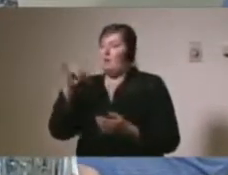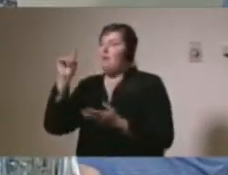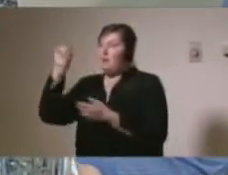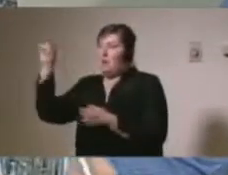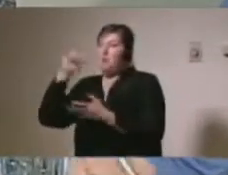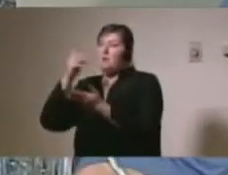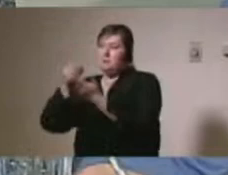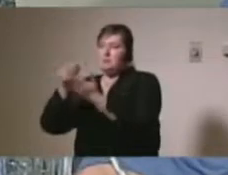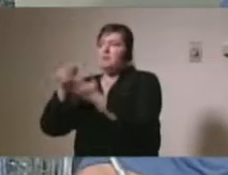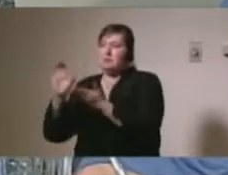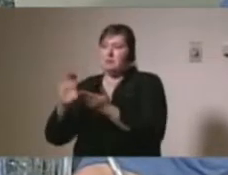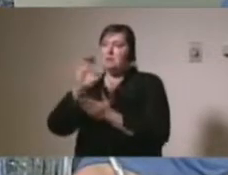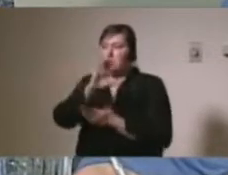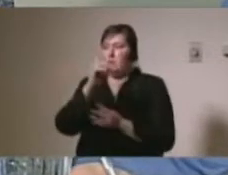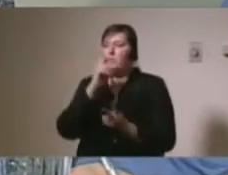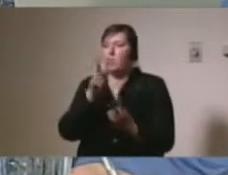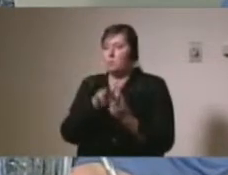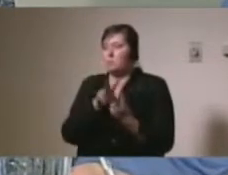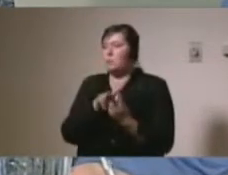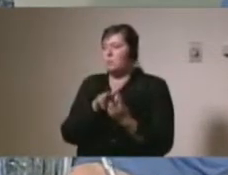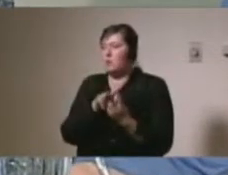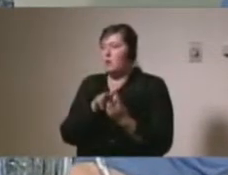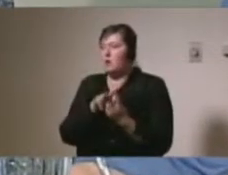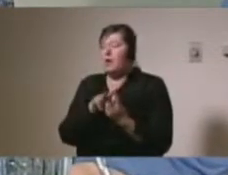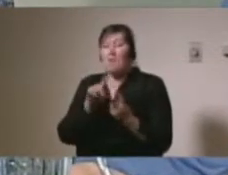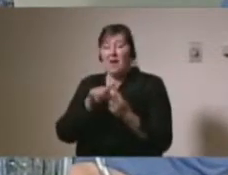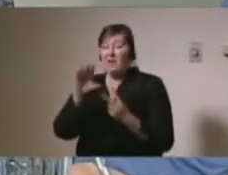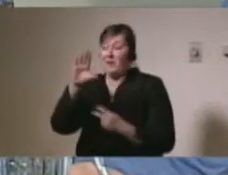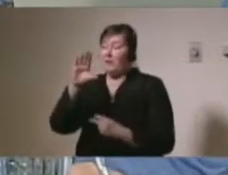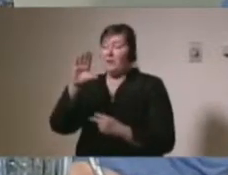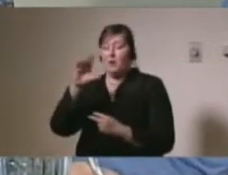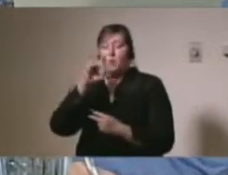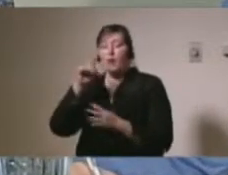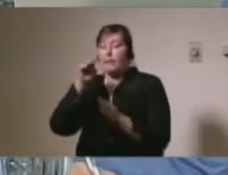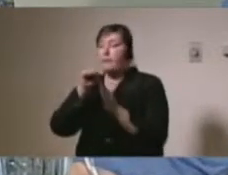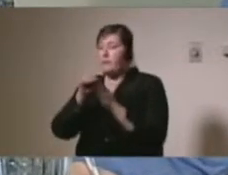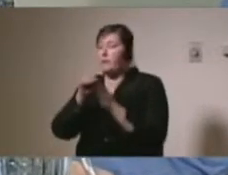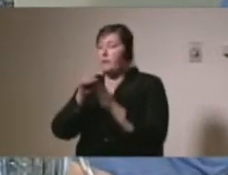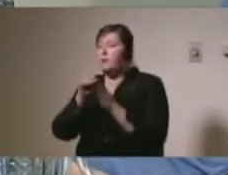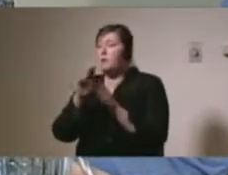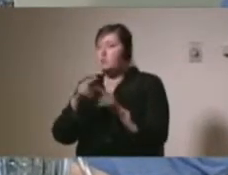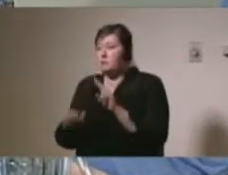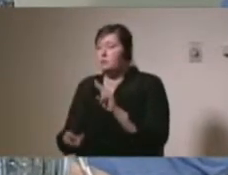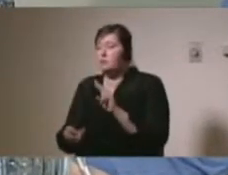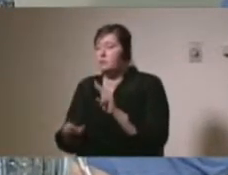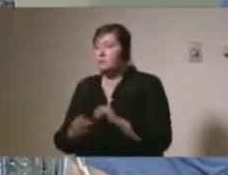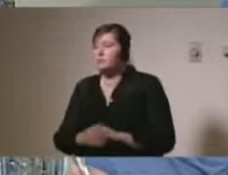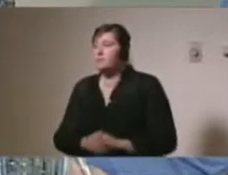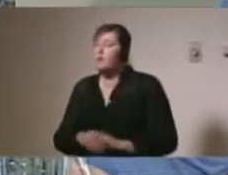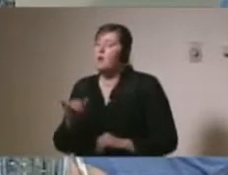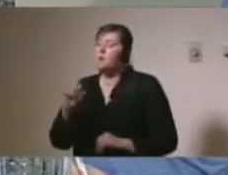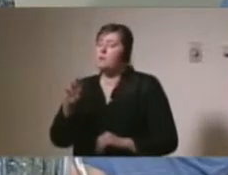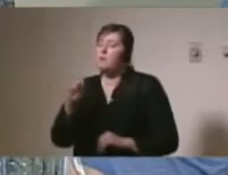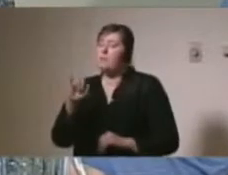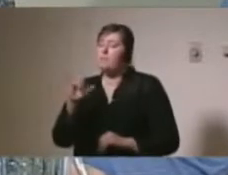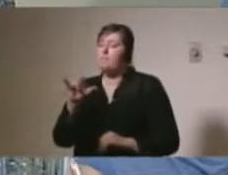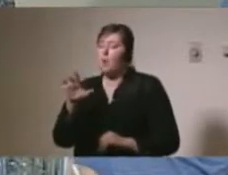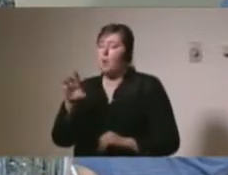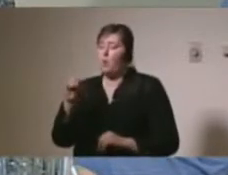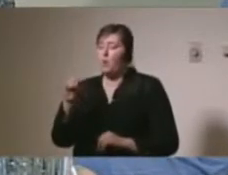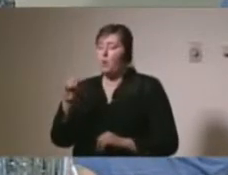be dropping again, and that will be destabilizing us. Our innovation is at the level of microcredit because the